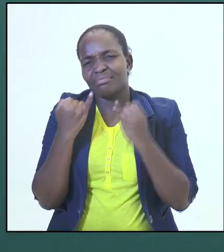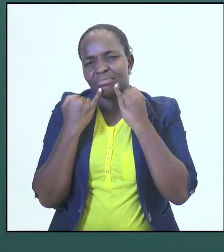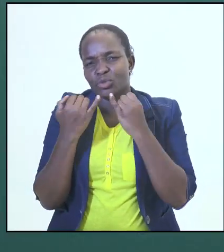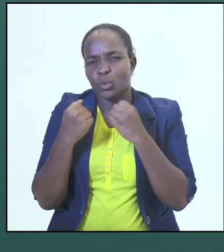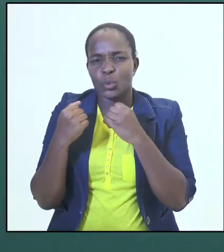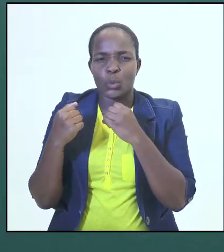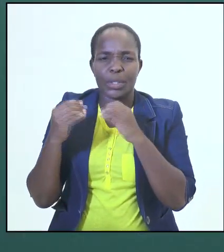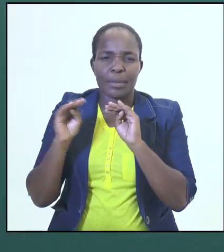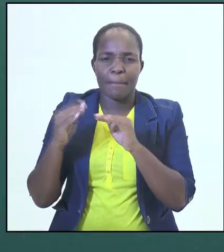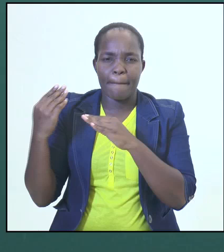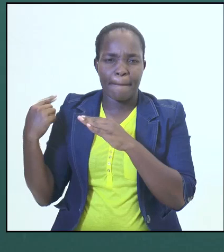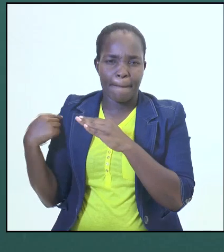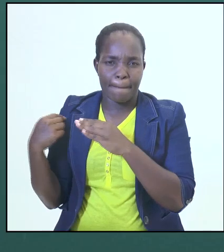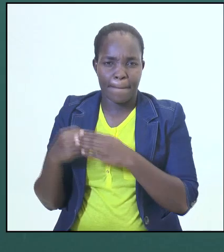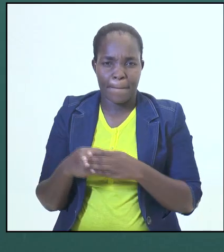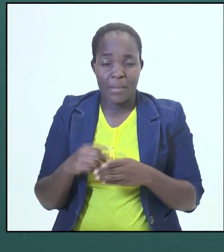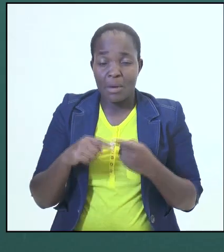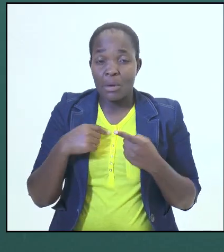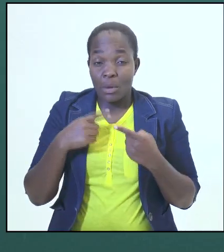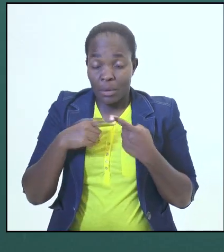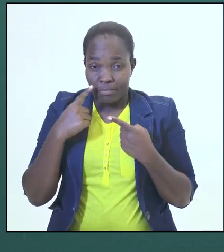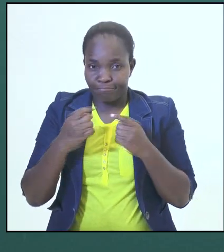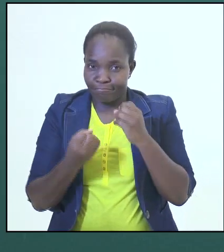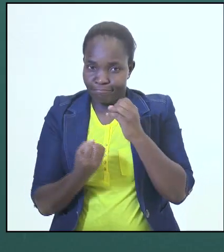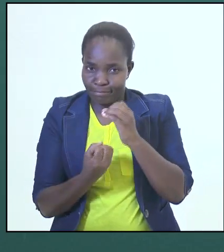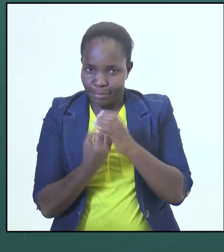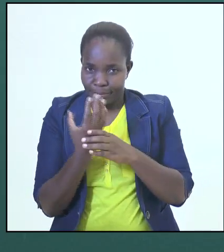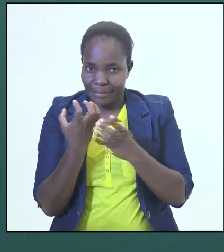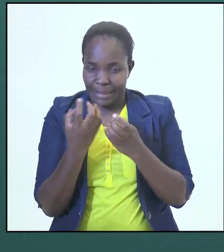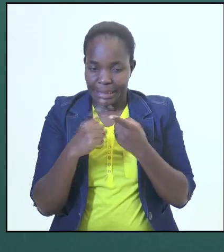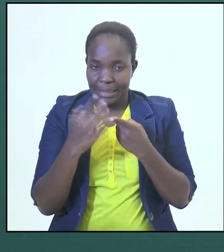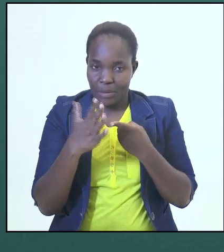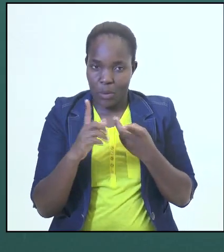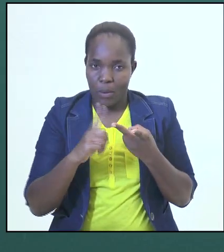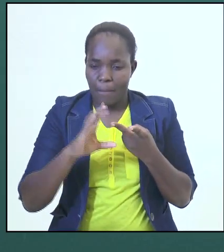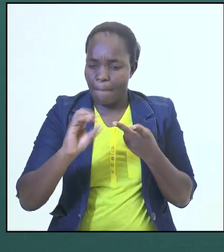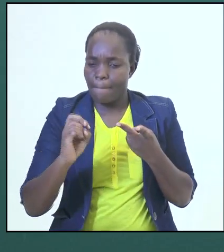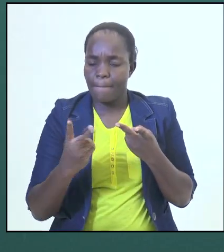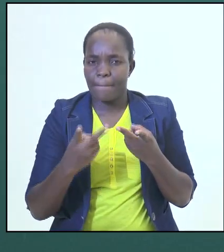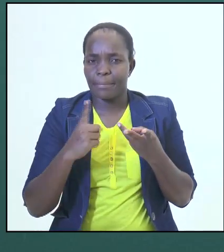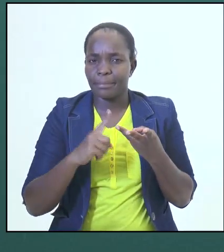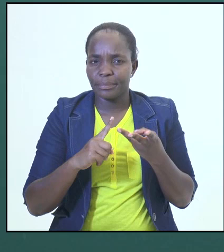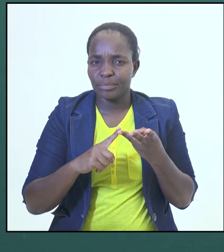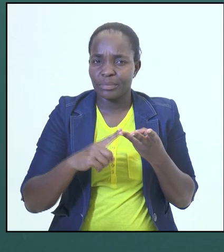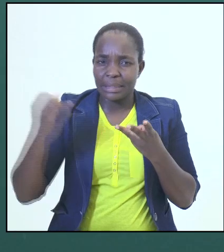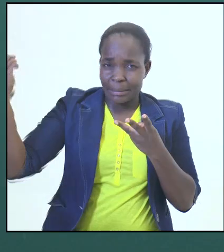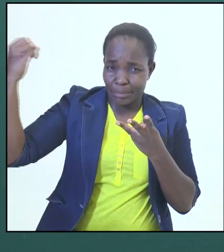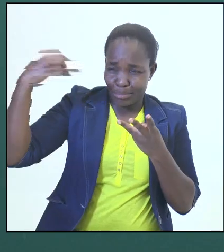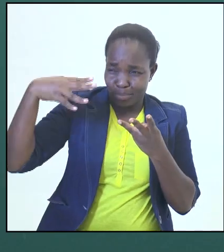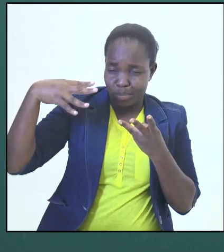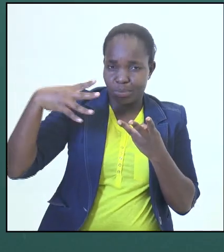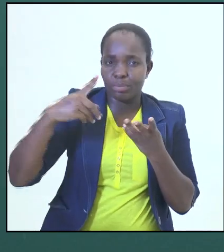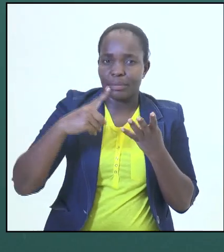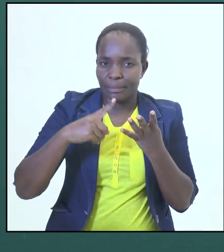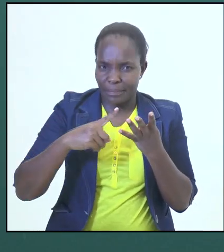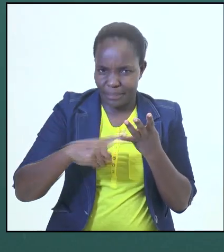have covered. We have seen that plants need water, carbon dioxide, light energy, and